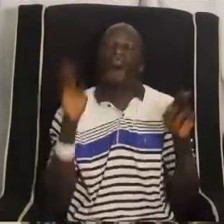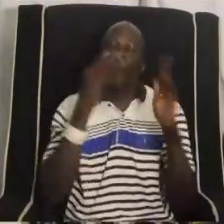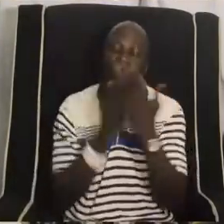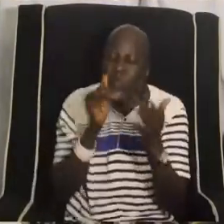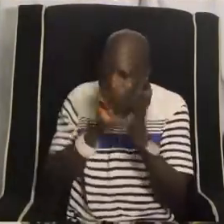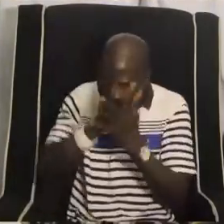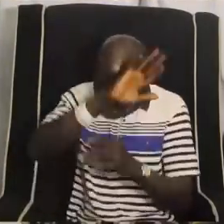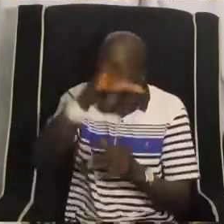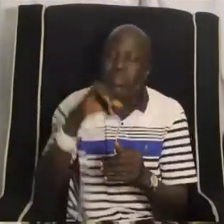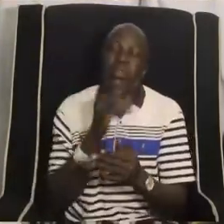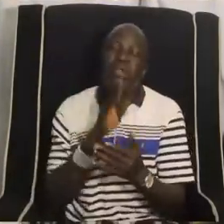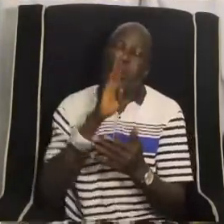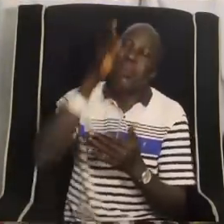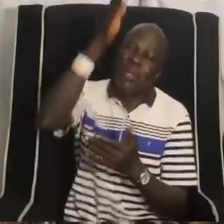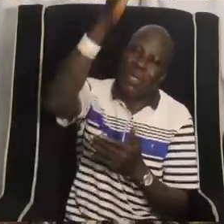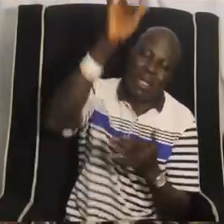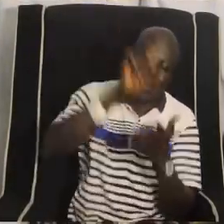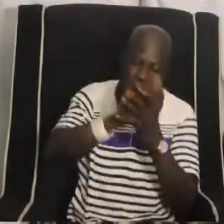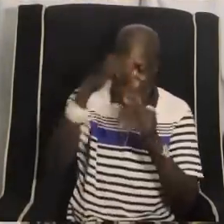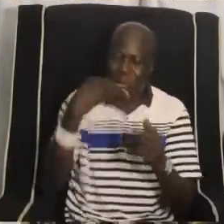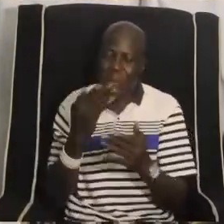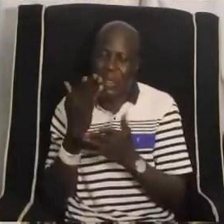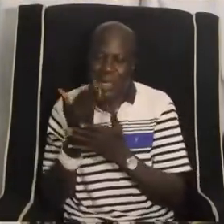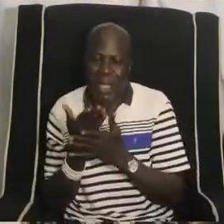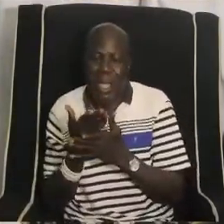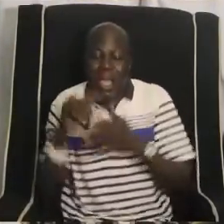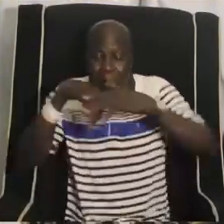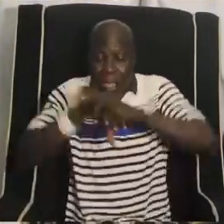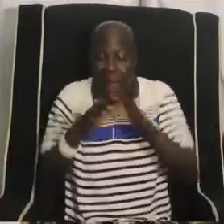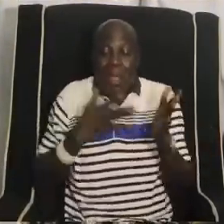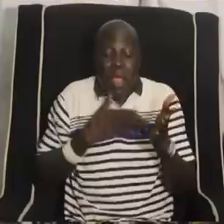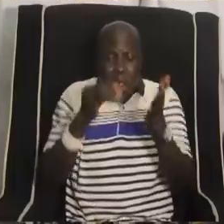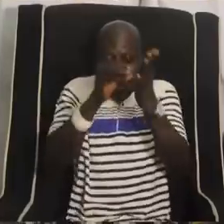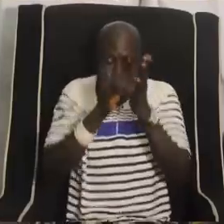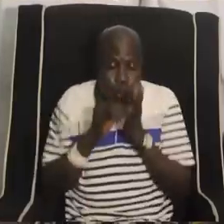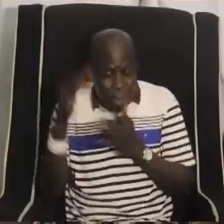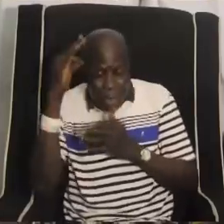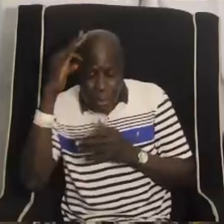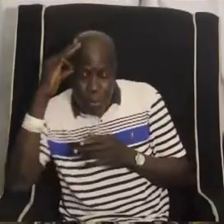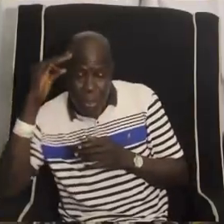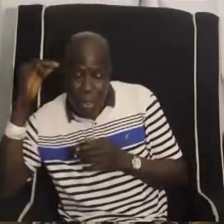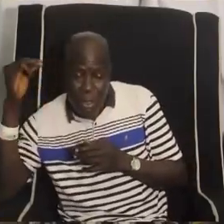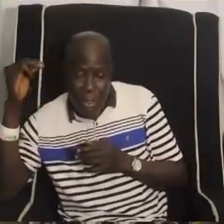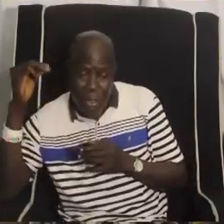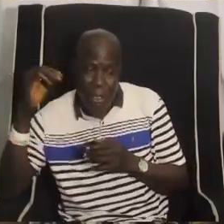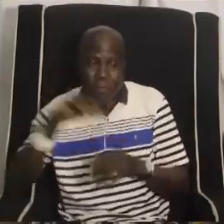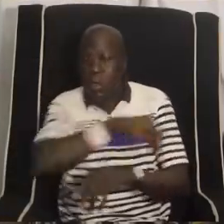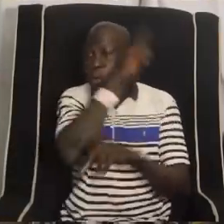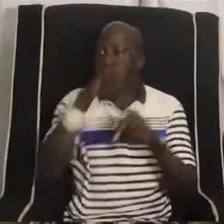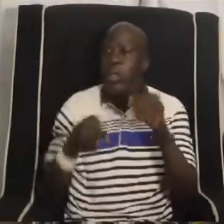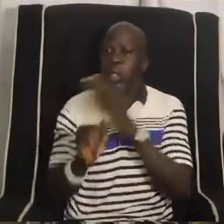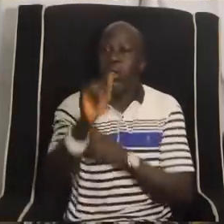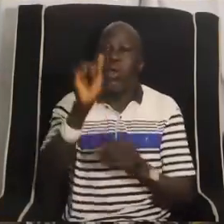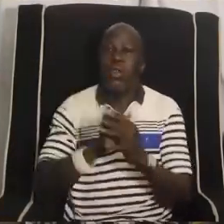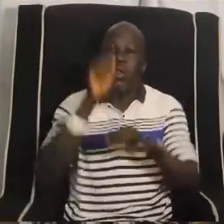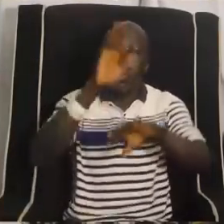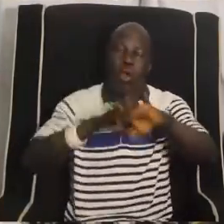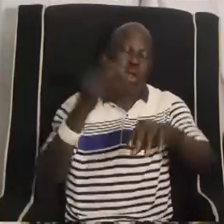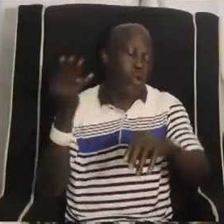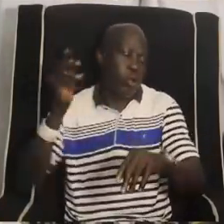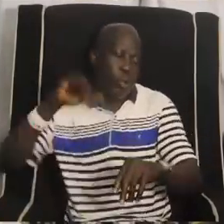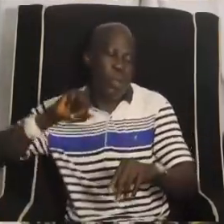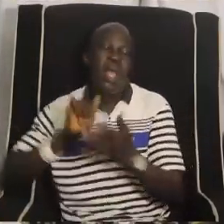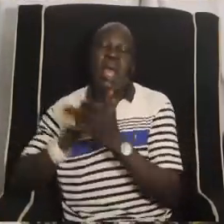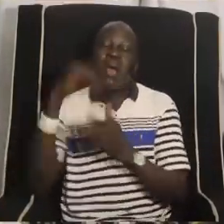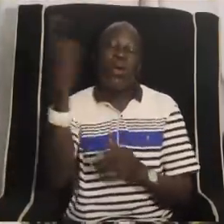Torí o tí ì dé bẹ́ẹ̀. They will not fasten because you have not been there. In my own experience. Ní ibi ìrírí tèmi. And nígbà tó lọ́ máa pè mí. When God called